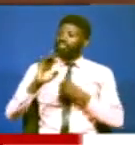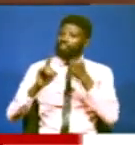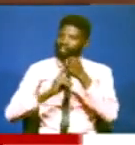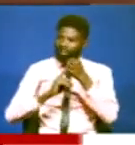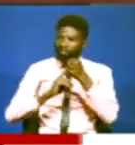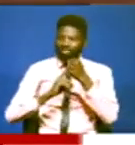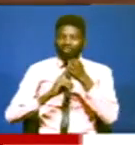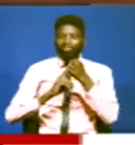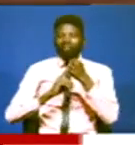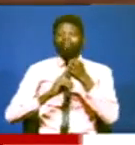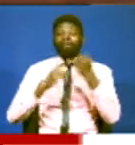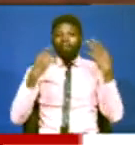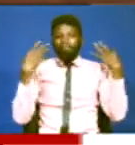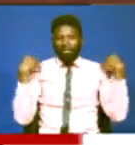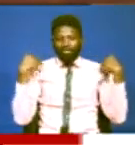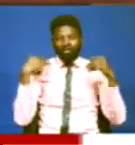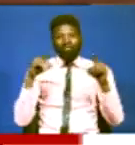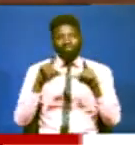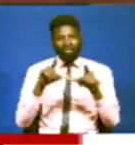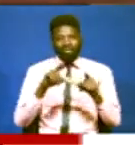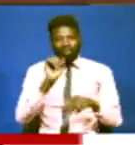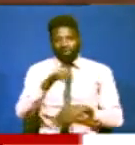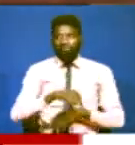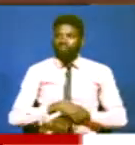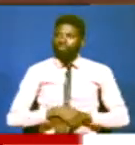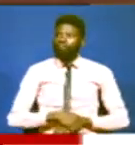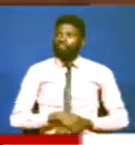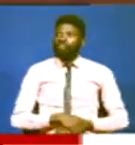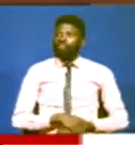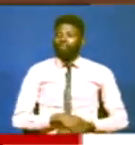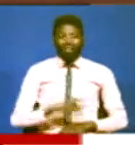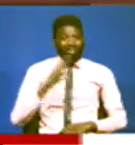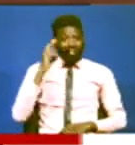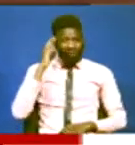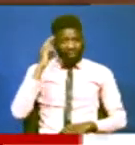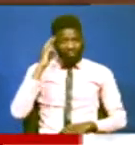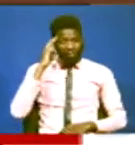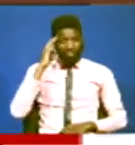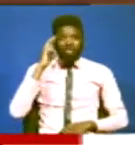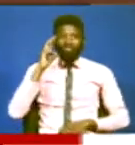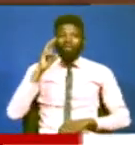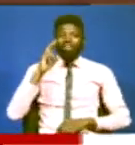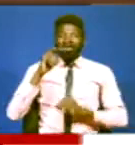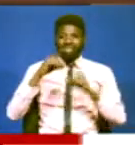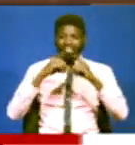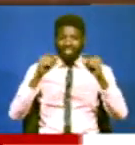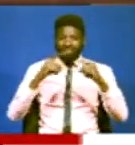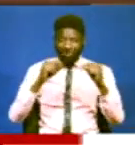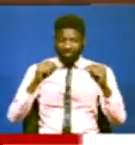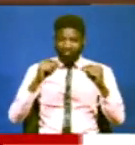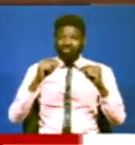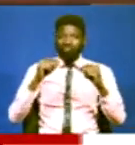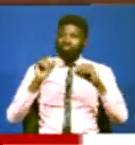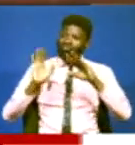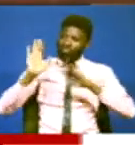certificate. Thank you very much. 36 years. Yeah. Now you remember swearing a statement rather before this tribunal, and you